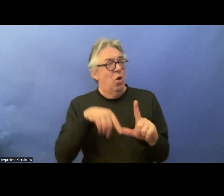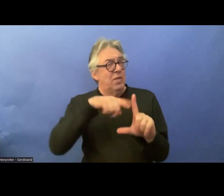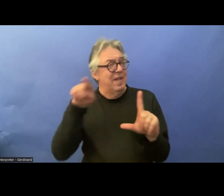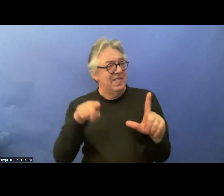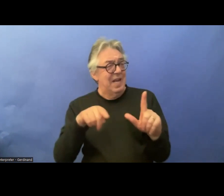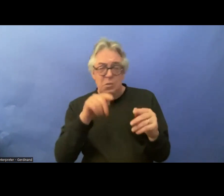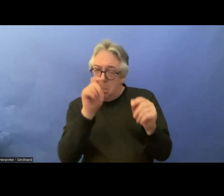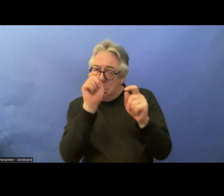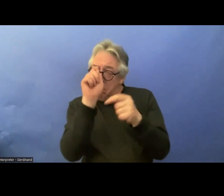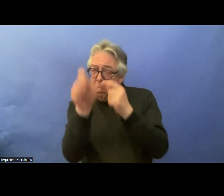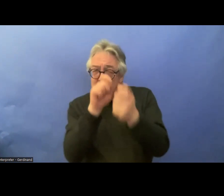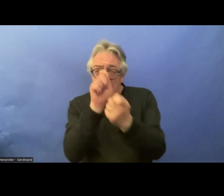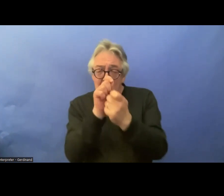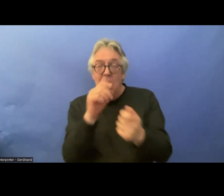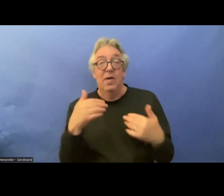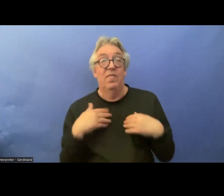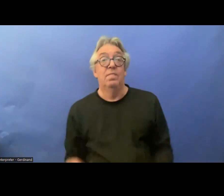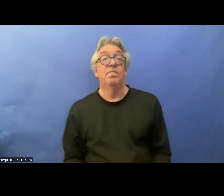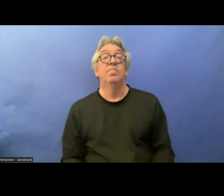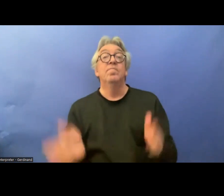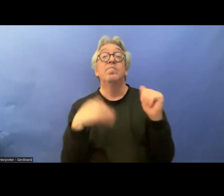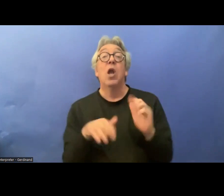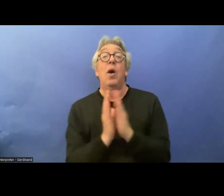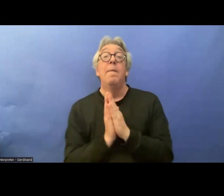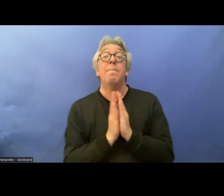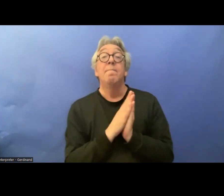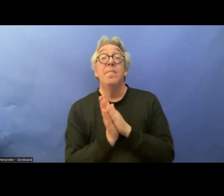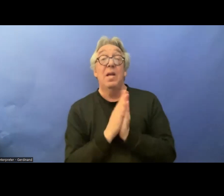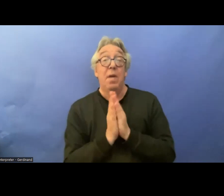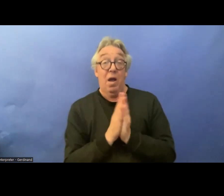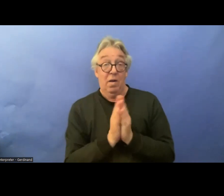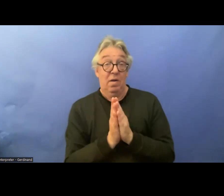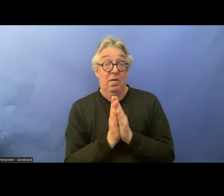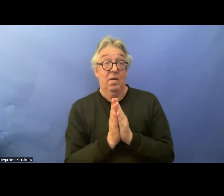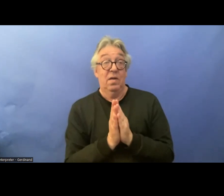And Myanmar, for example, has